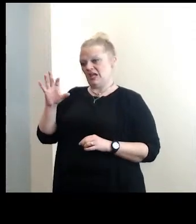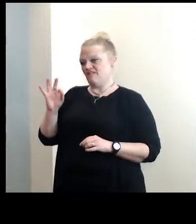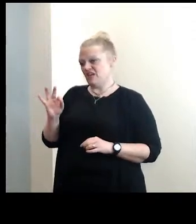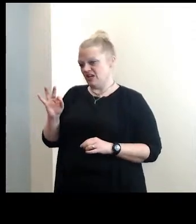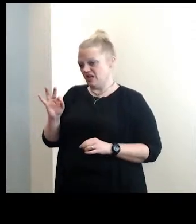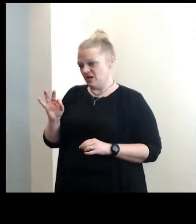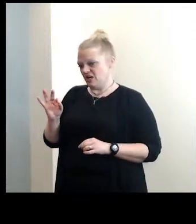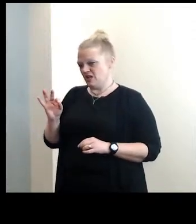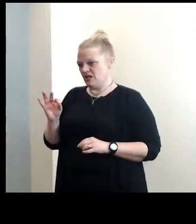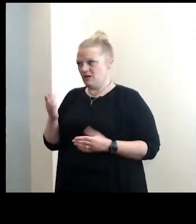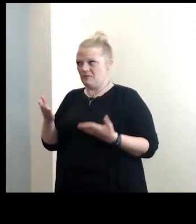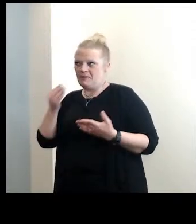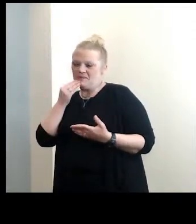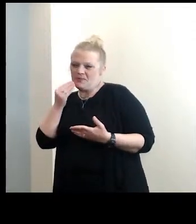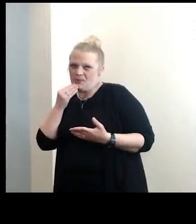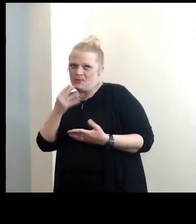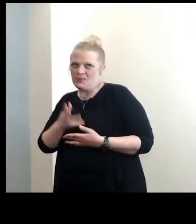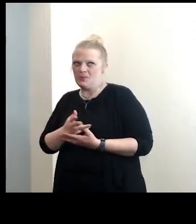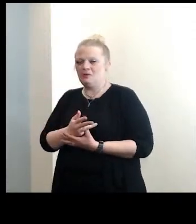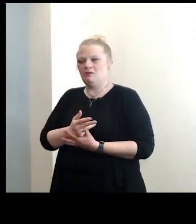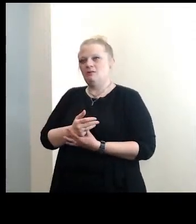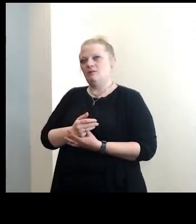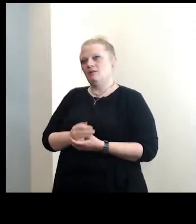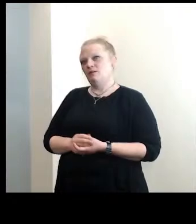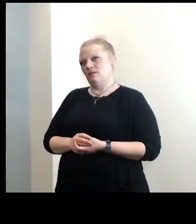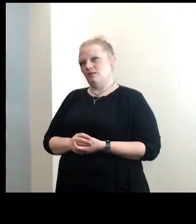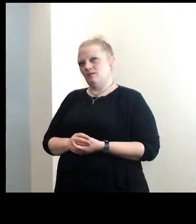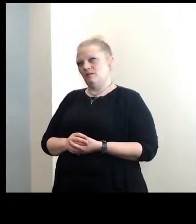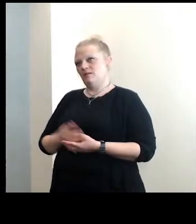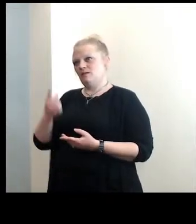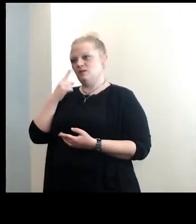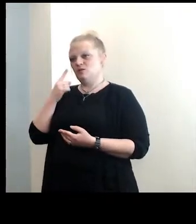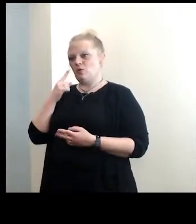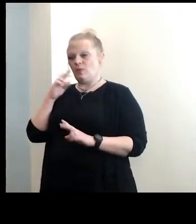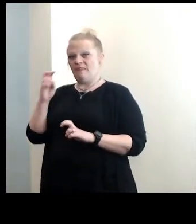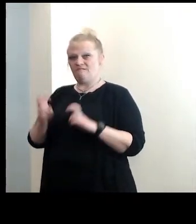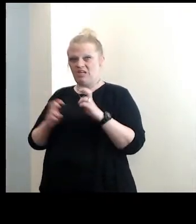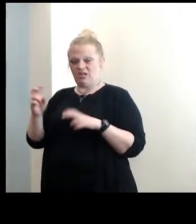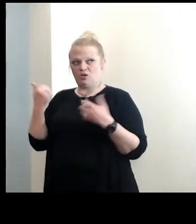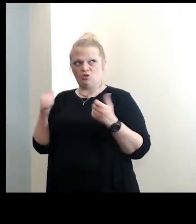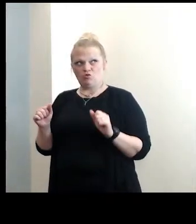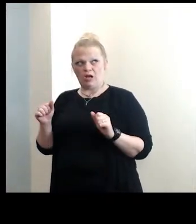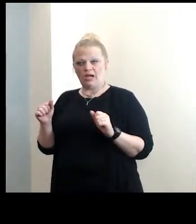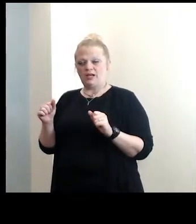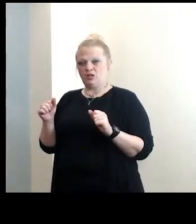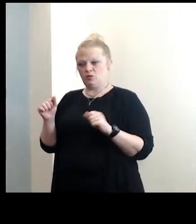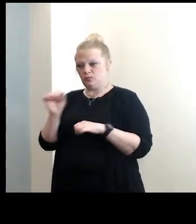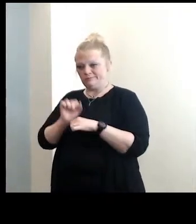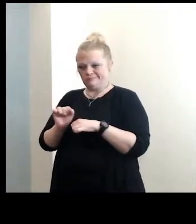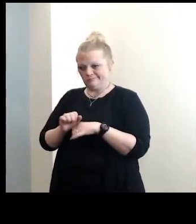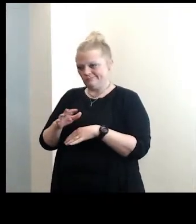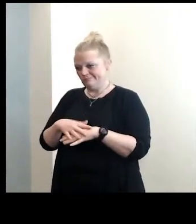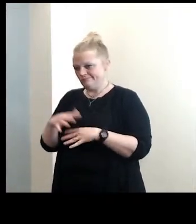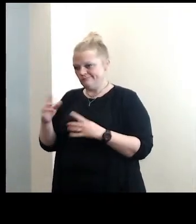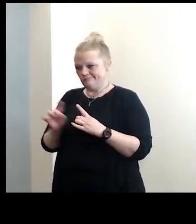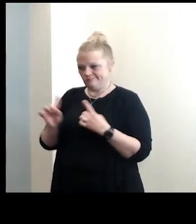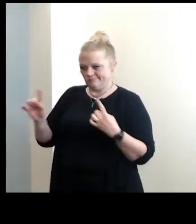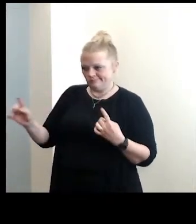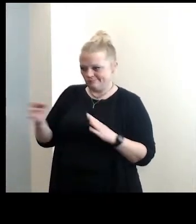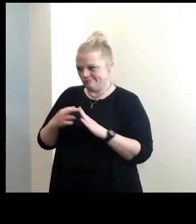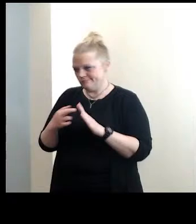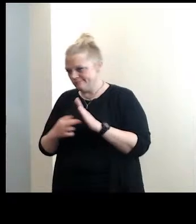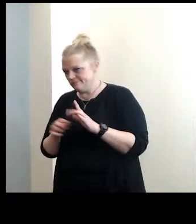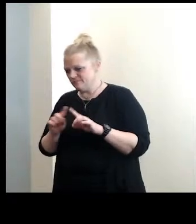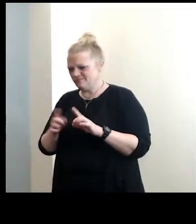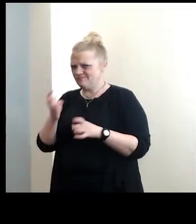food especially. How can, the fairgrounds are trying to work out the social distancing rule, but I find it hard